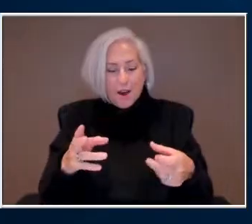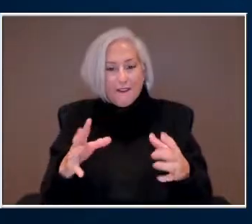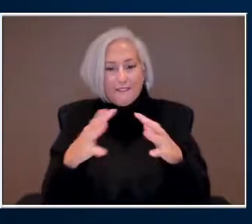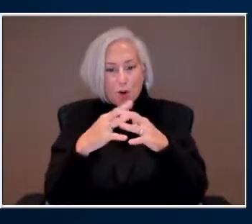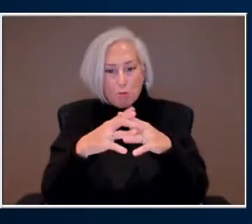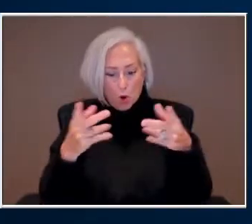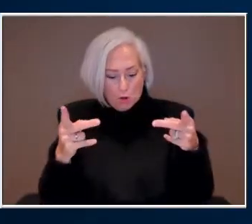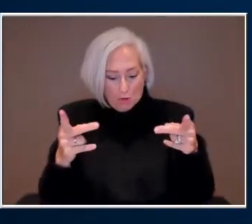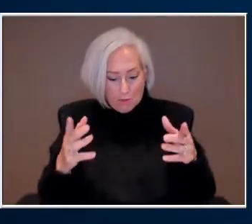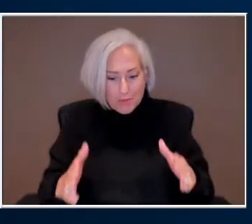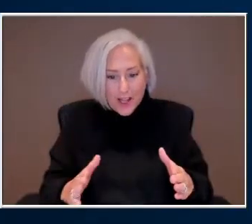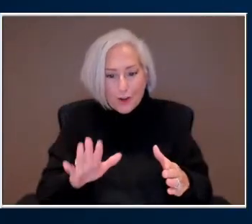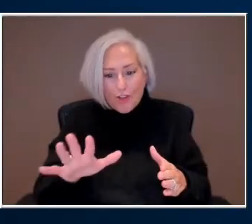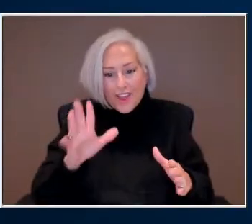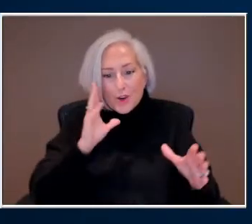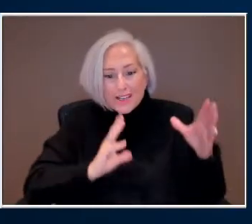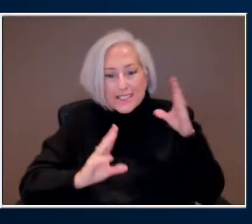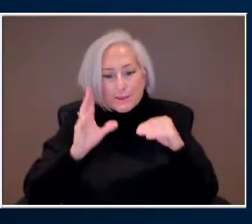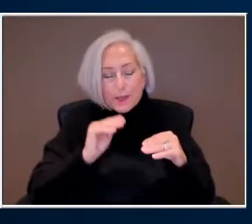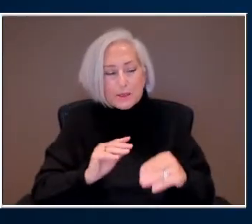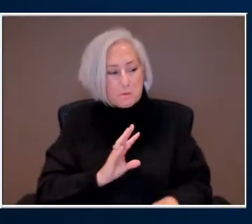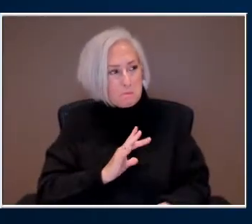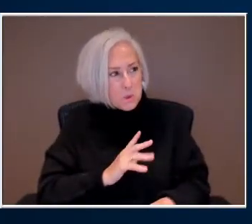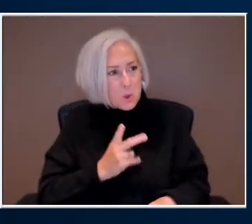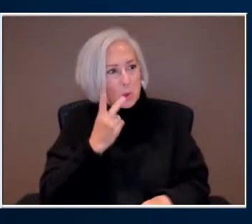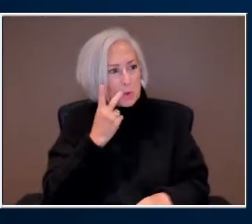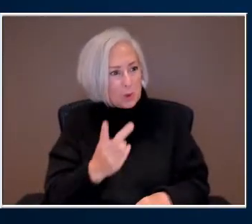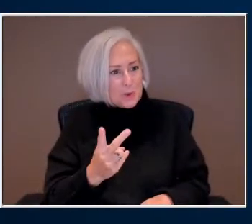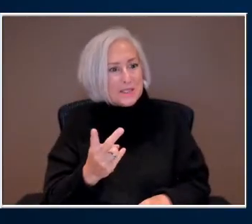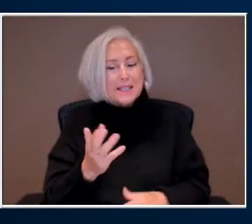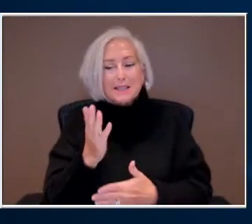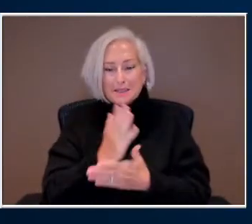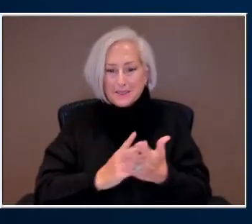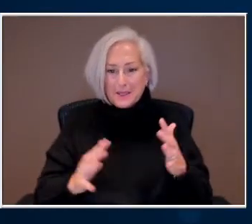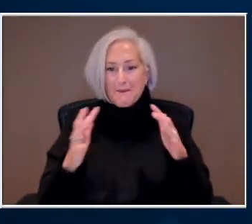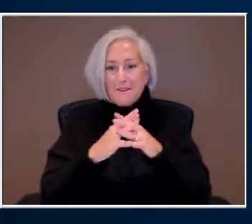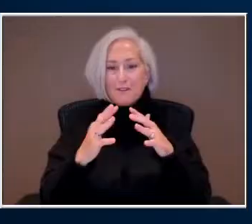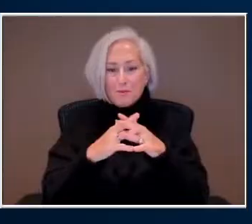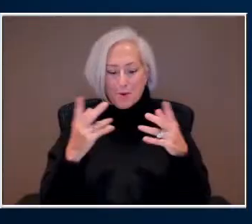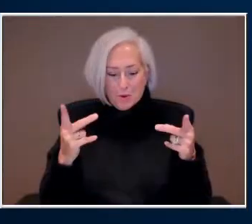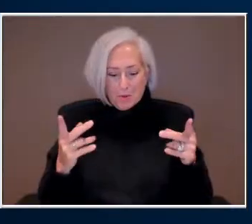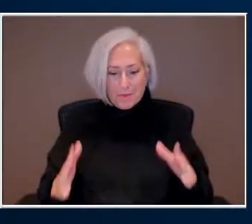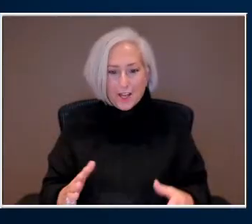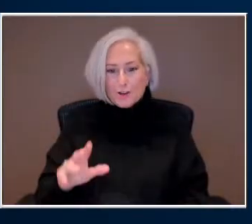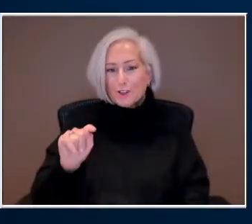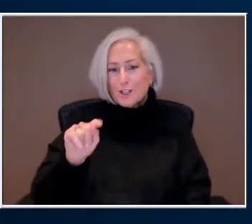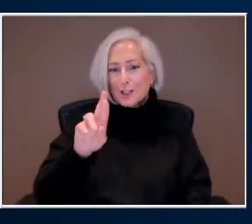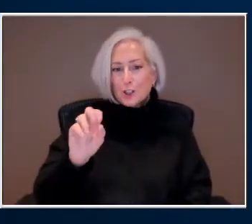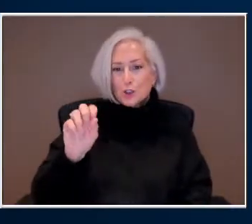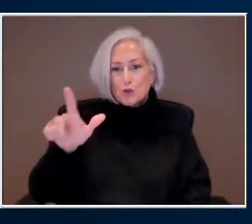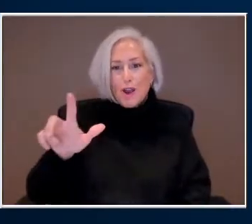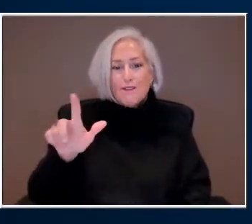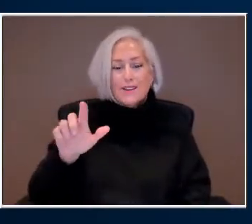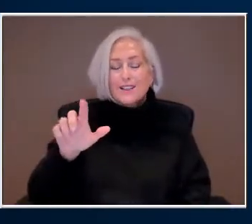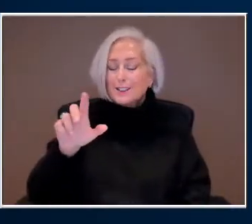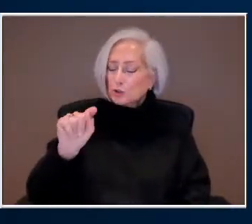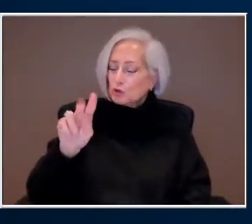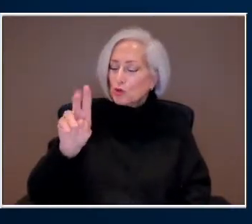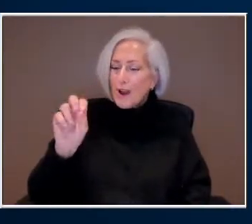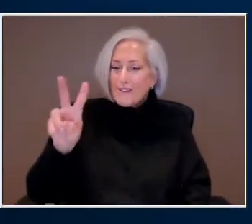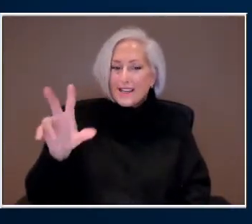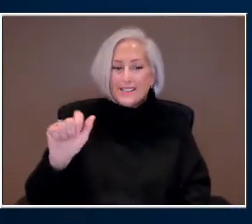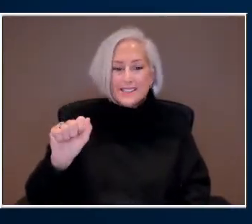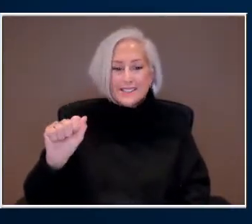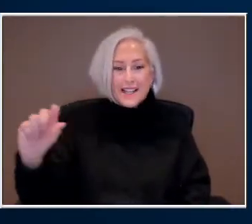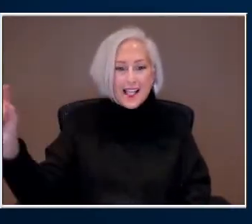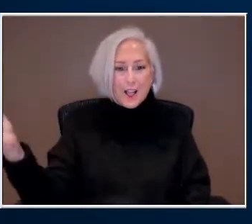was neat kind of seeing some of them come through. Travis walked through, and I tried to talk to him, but I think it was the day he announced